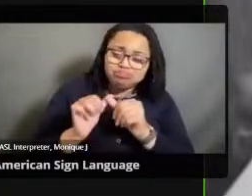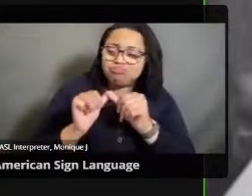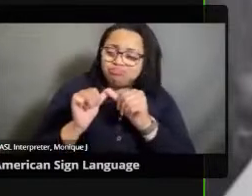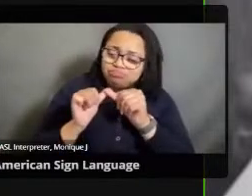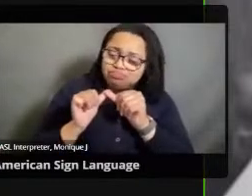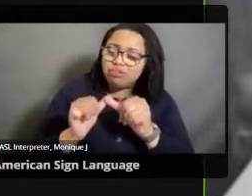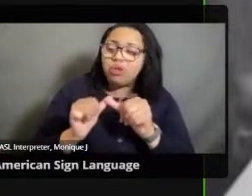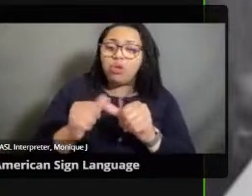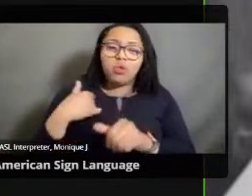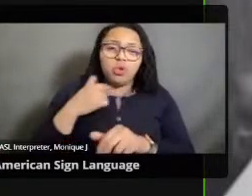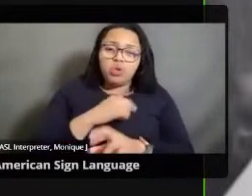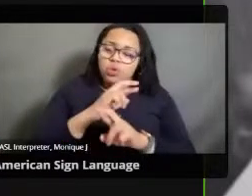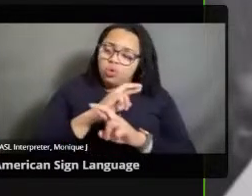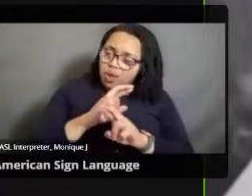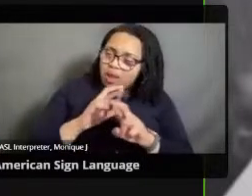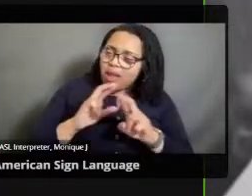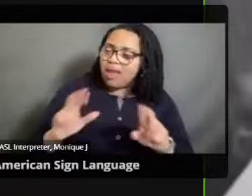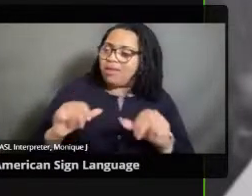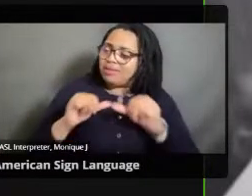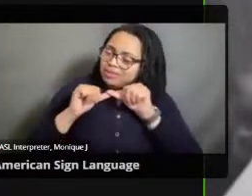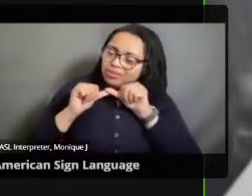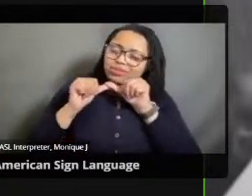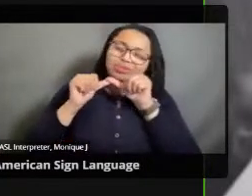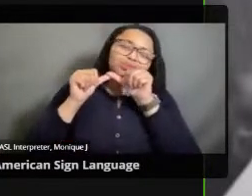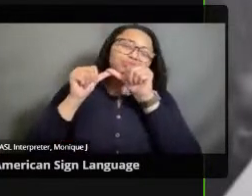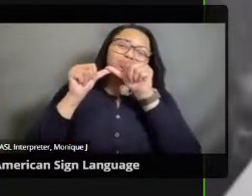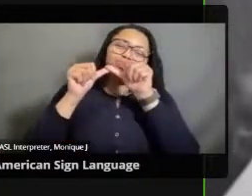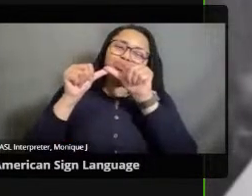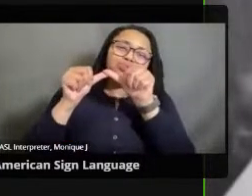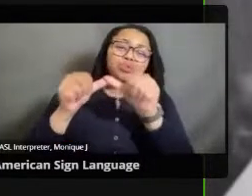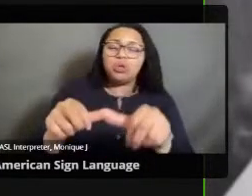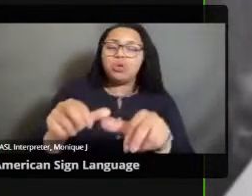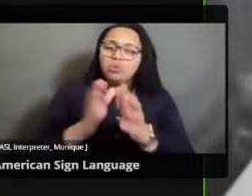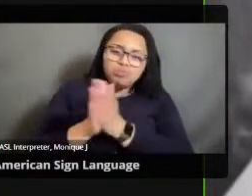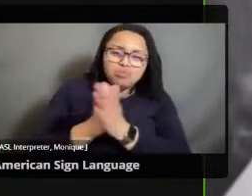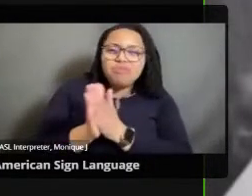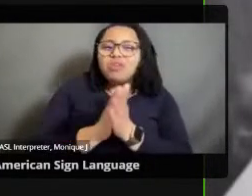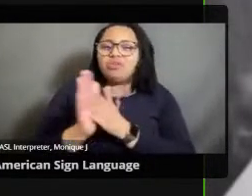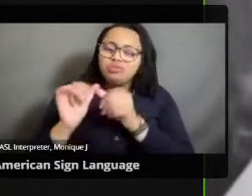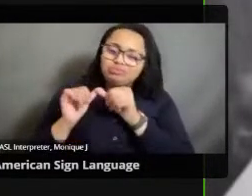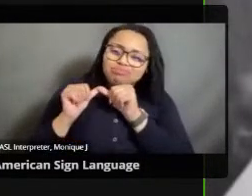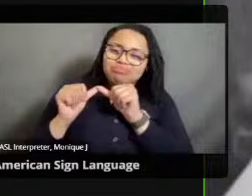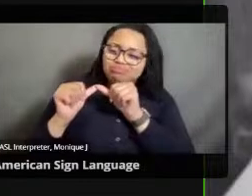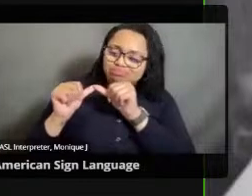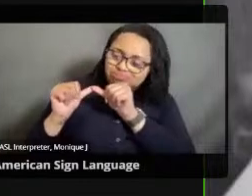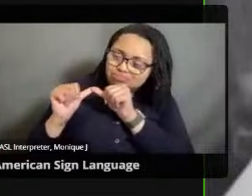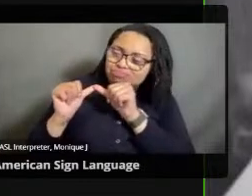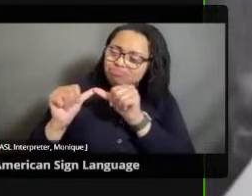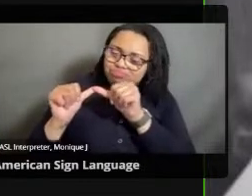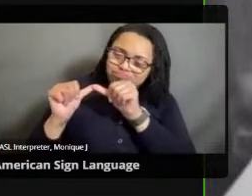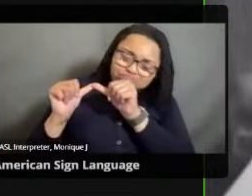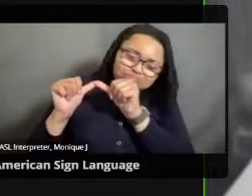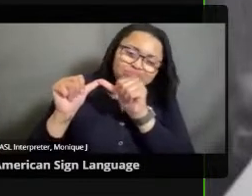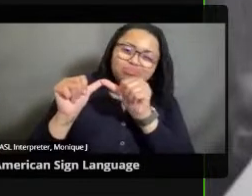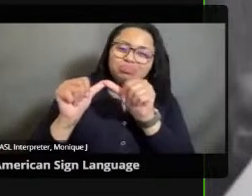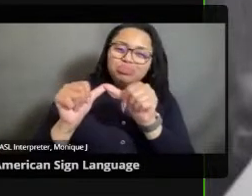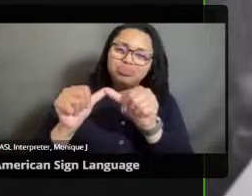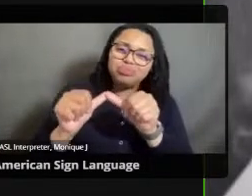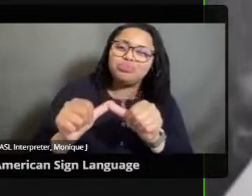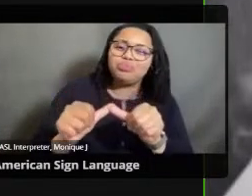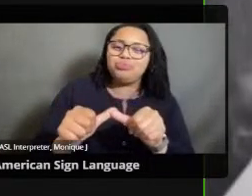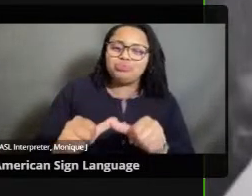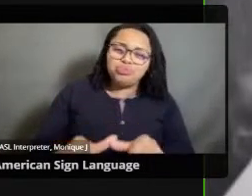we're ready to carry on. And we're ready to carry on. And we're ready to